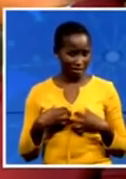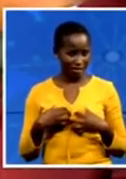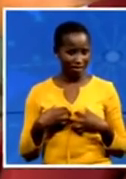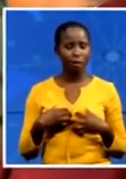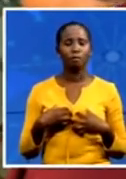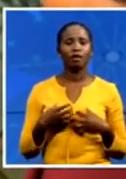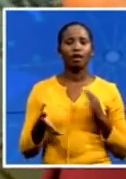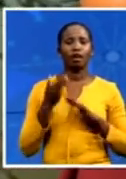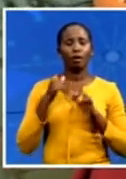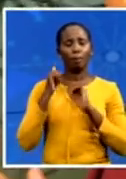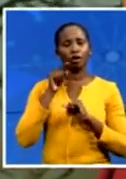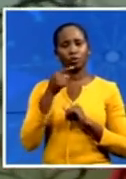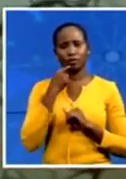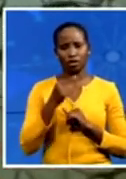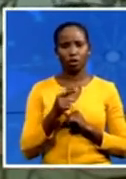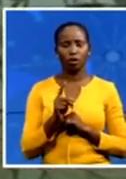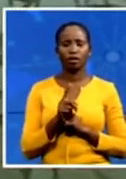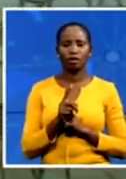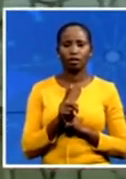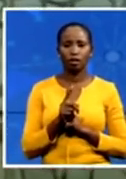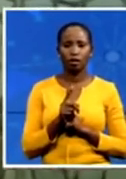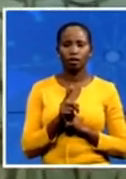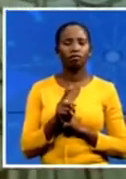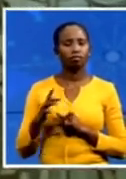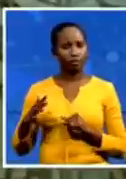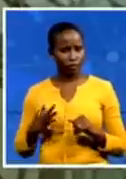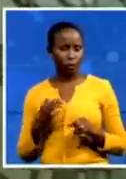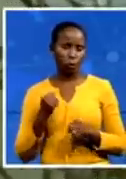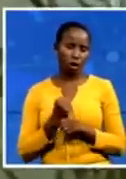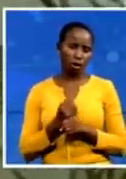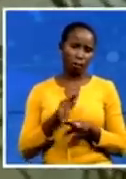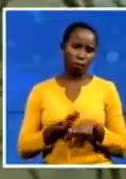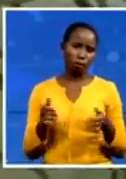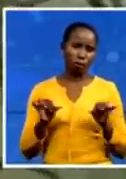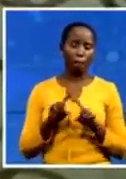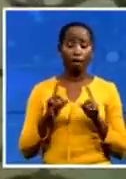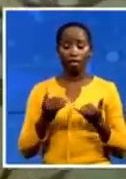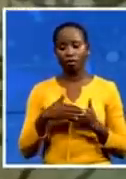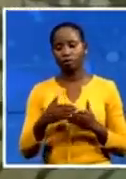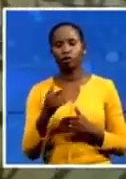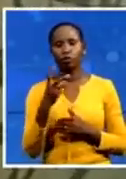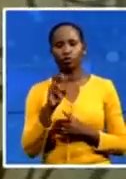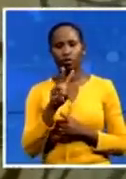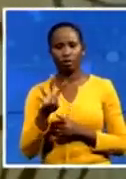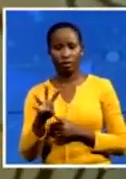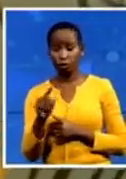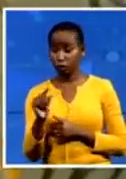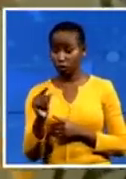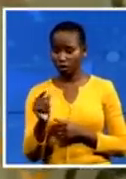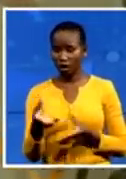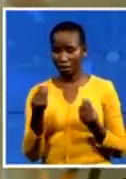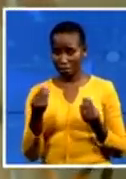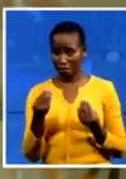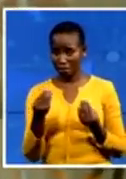soon making an announcement. I mean, 2024 is around the corner, so can we expect that announcement